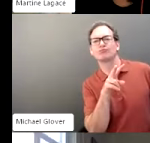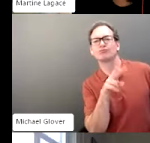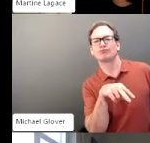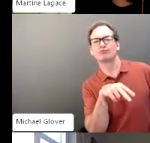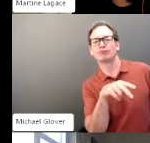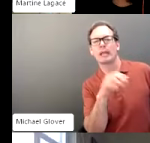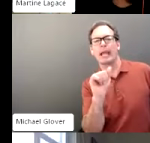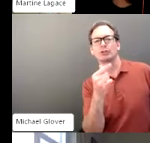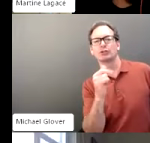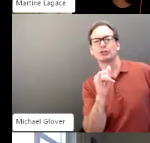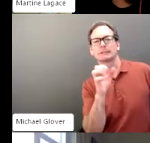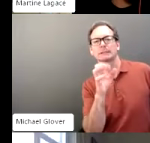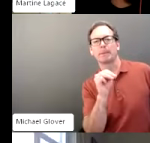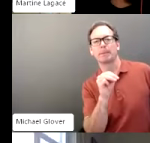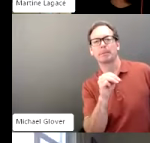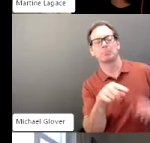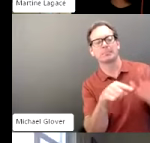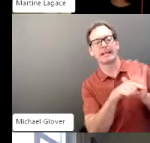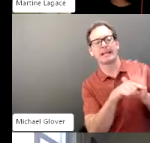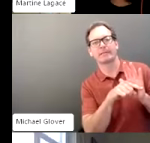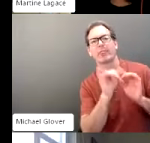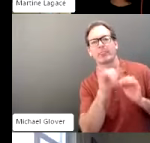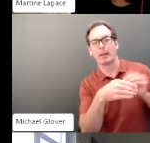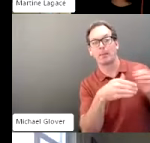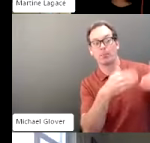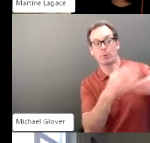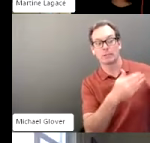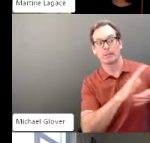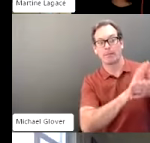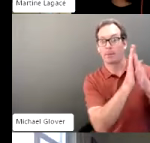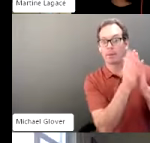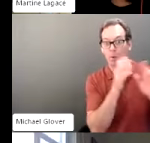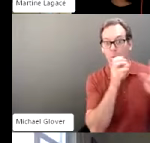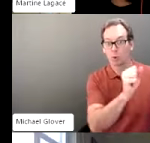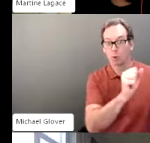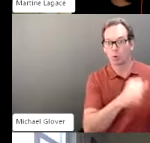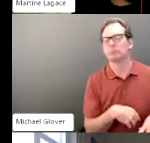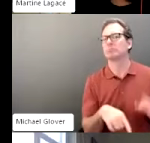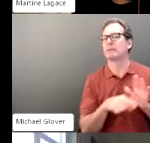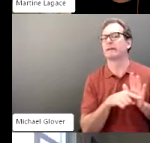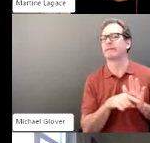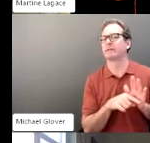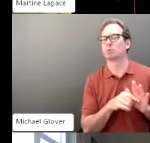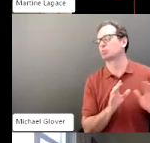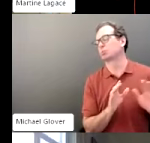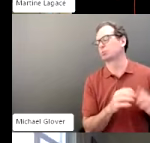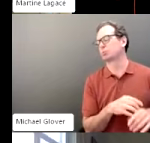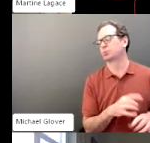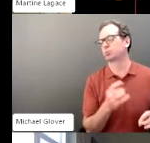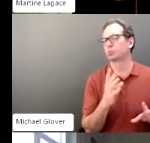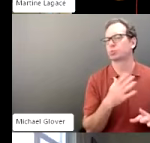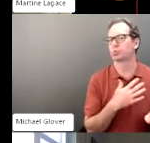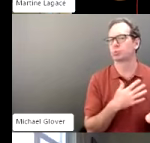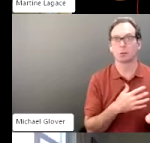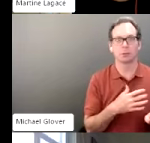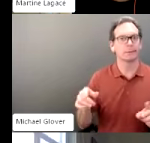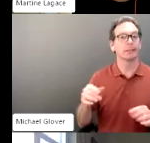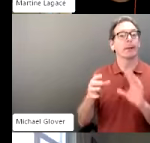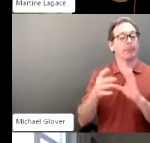as a process in mostly negative terms. And it's often expressed with explicitly